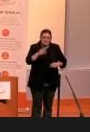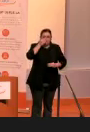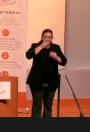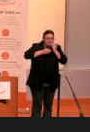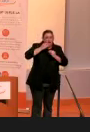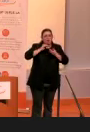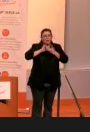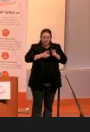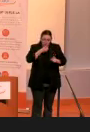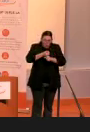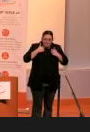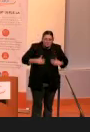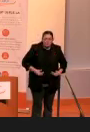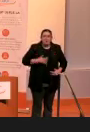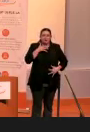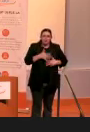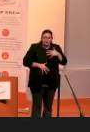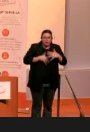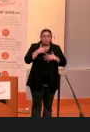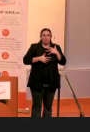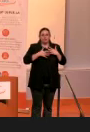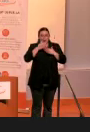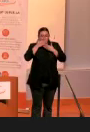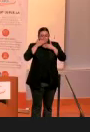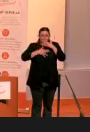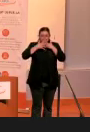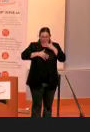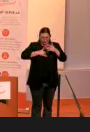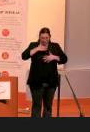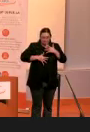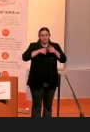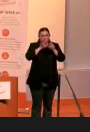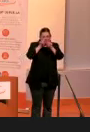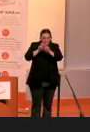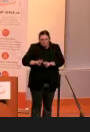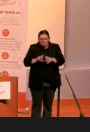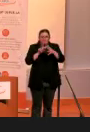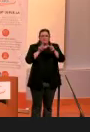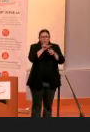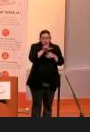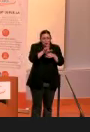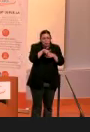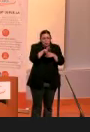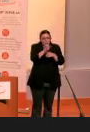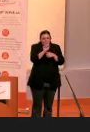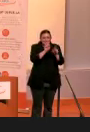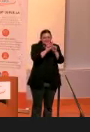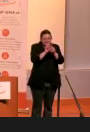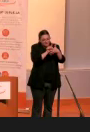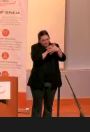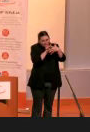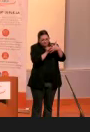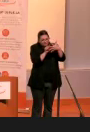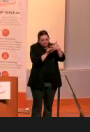but vascular structure. We're looking at different subsets. We're looking at the GPLs. We're looking at